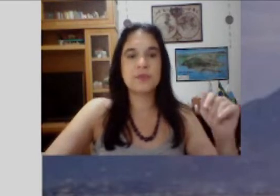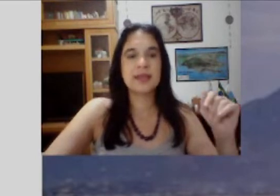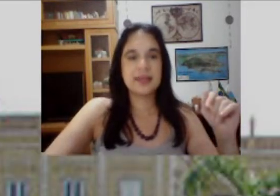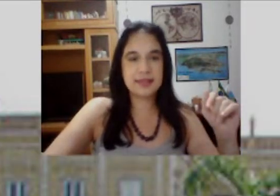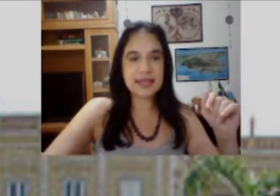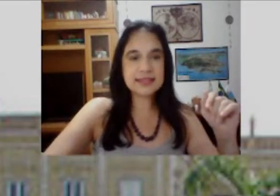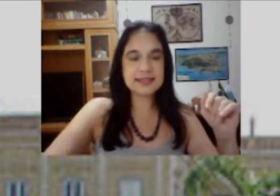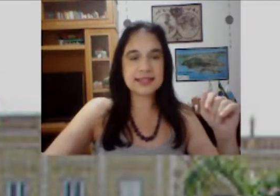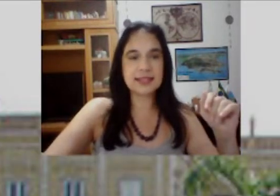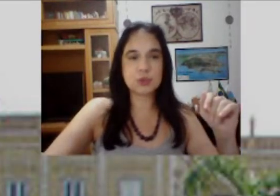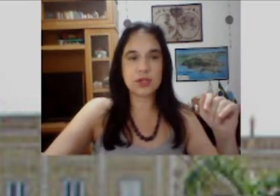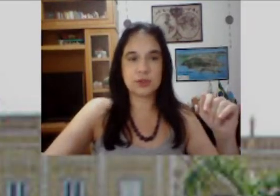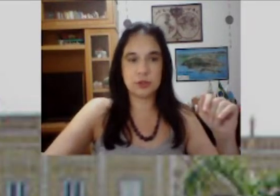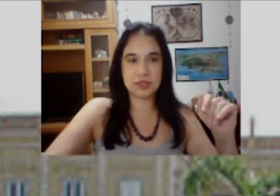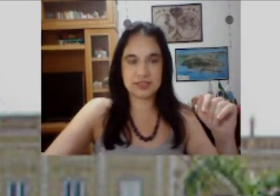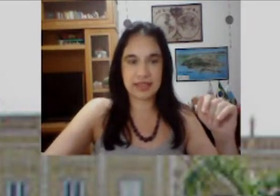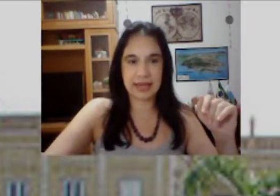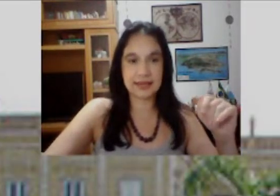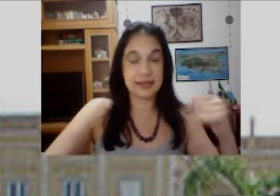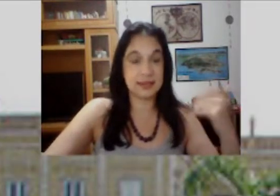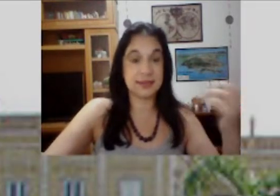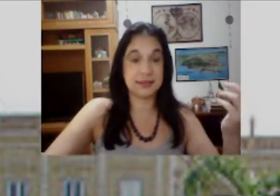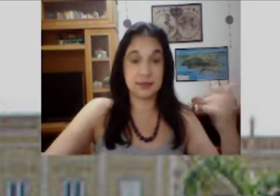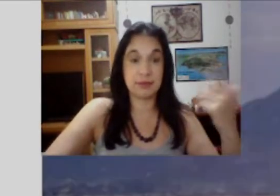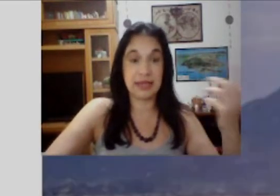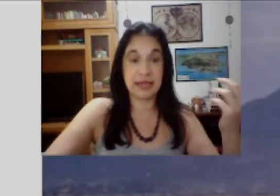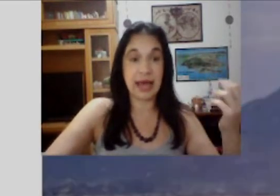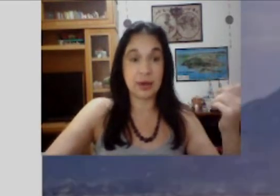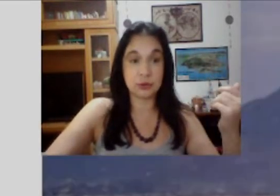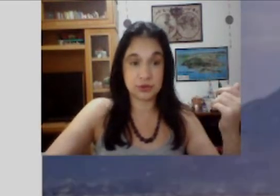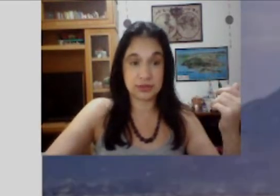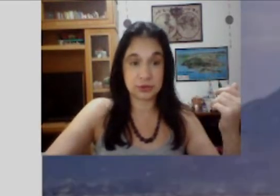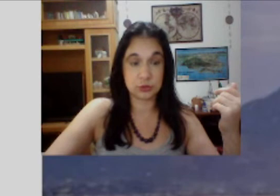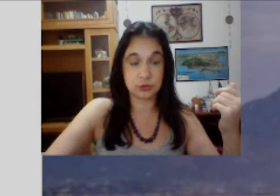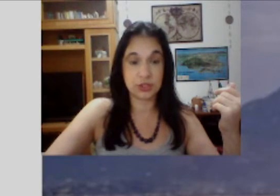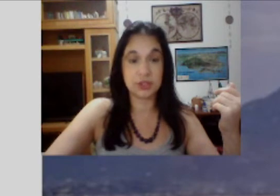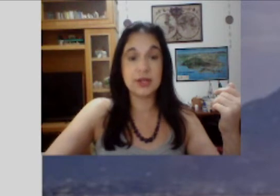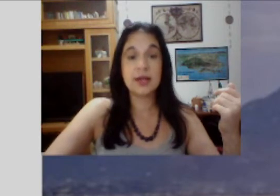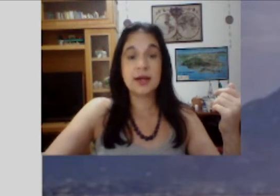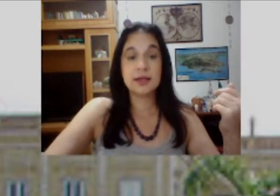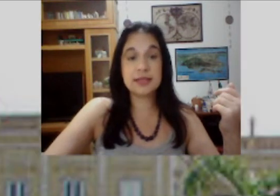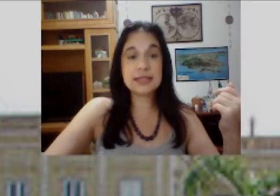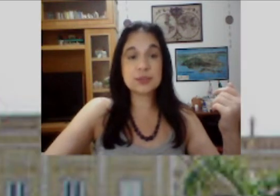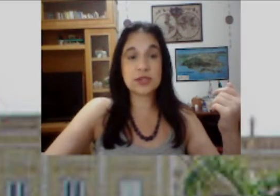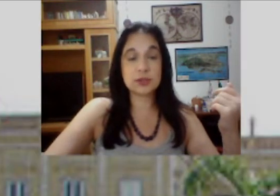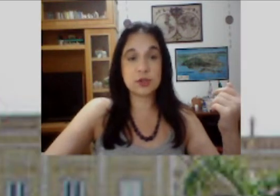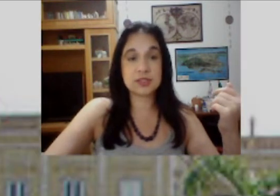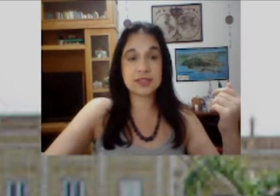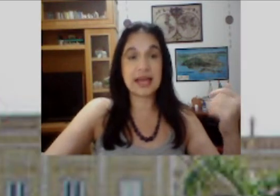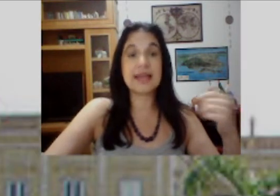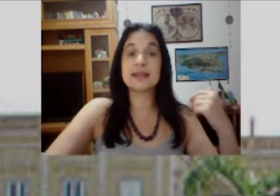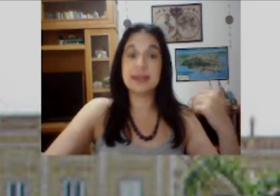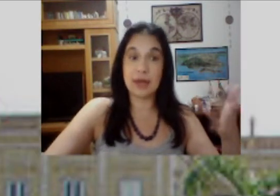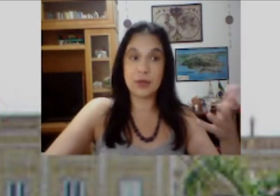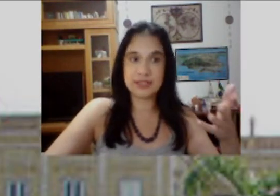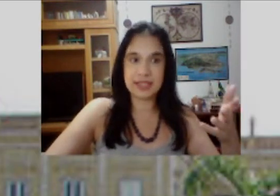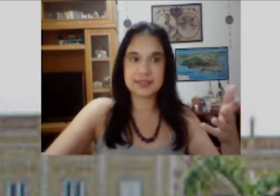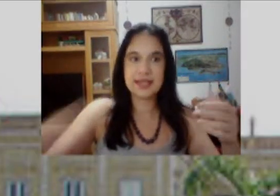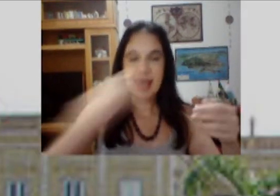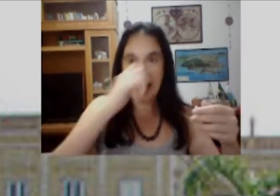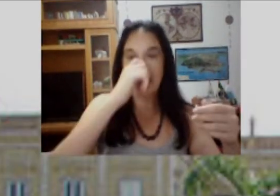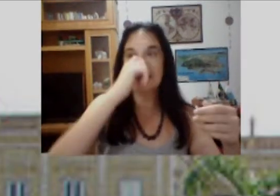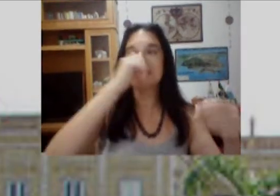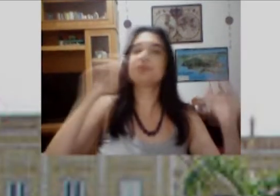So this is what it looks like, at least the main house, this house over here. This is what it looks like